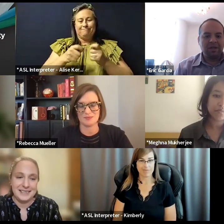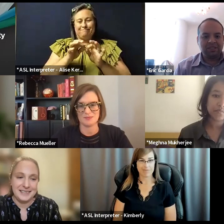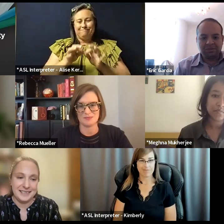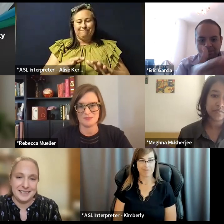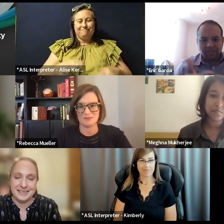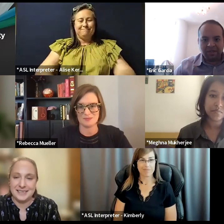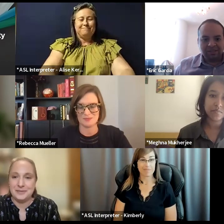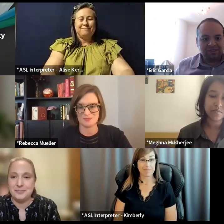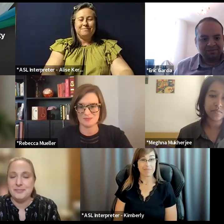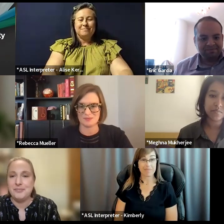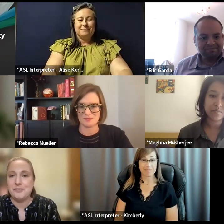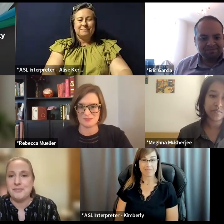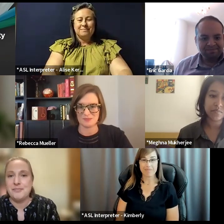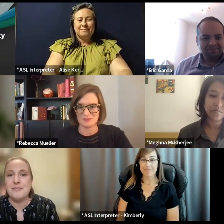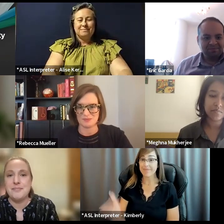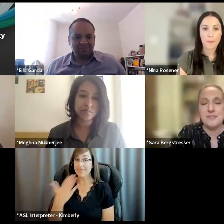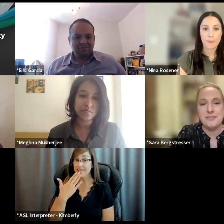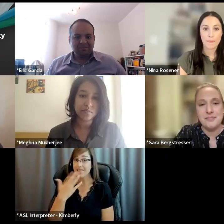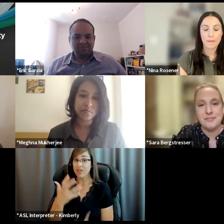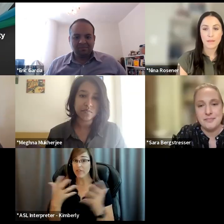Thank you very much. Anybody else?